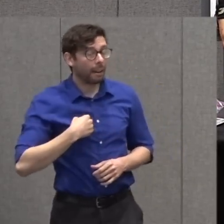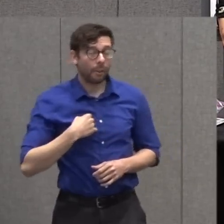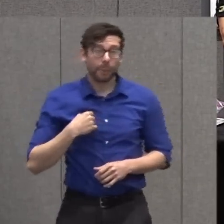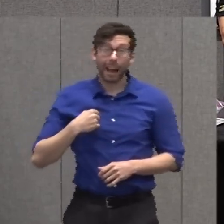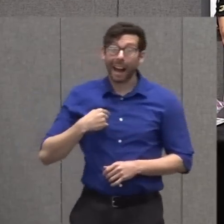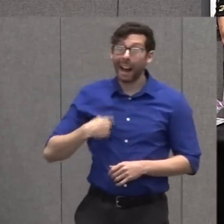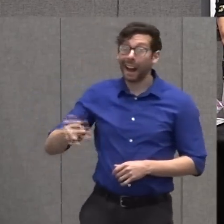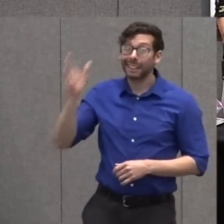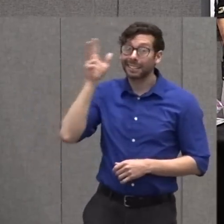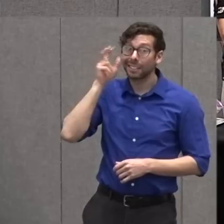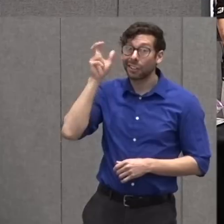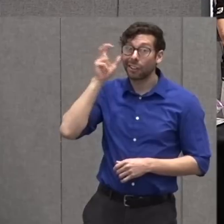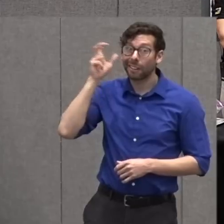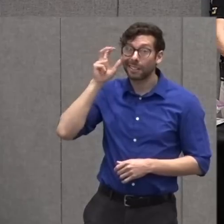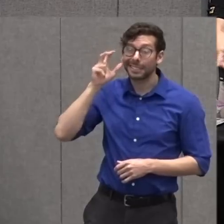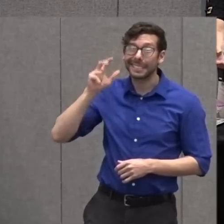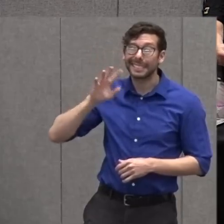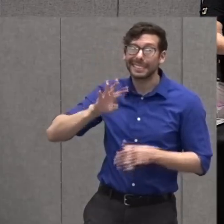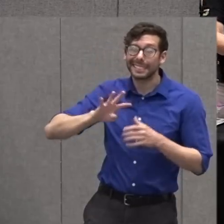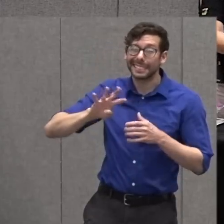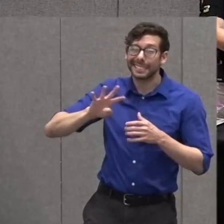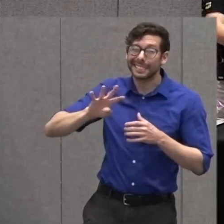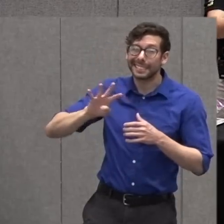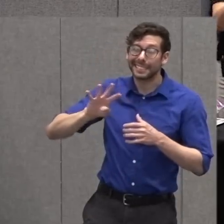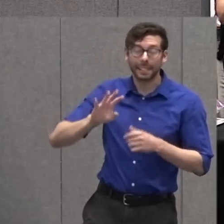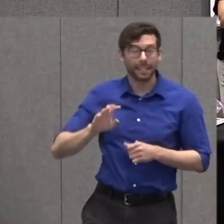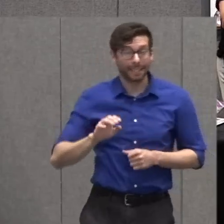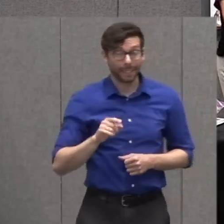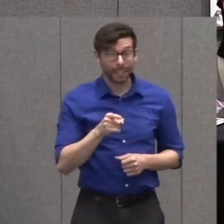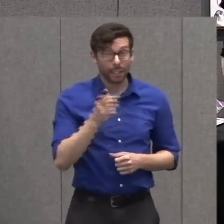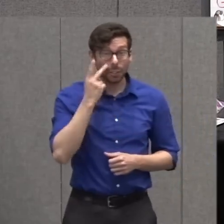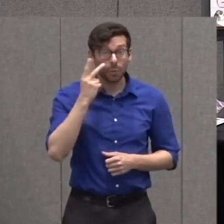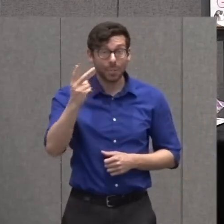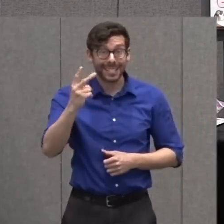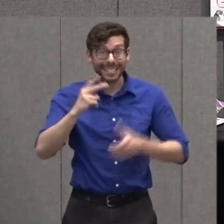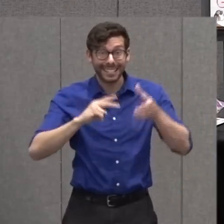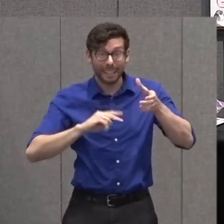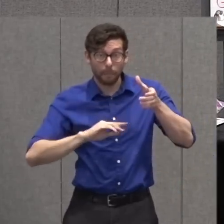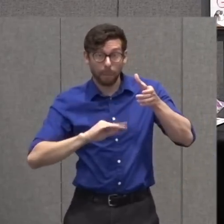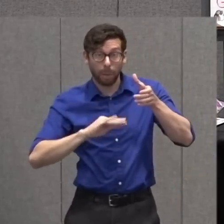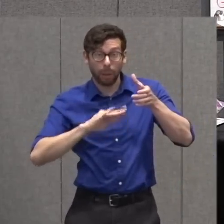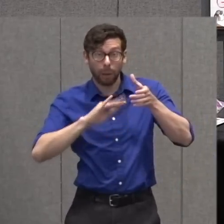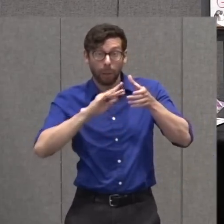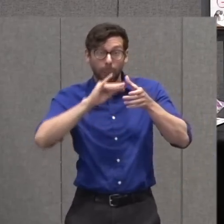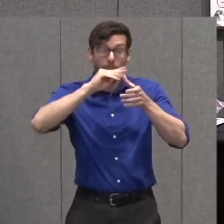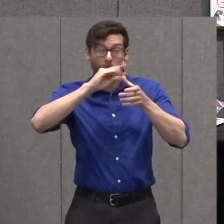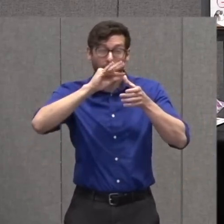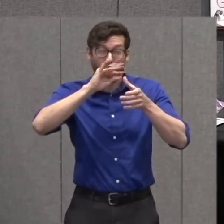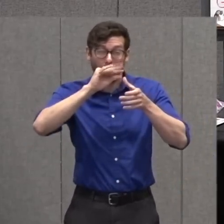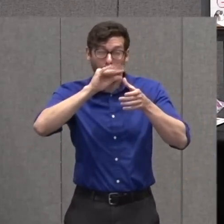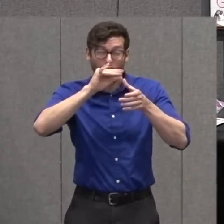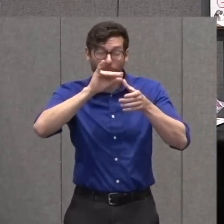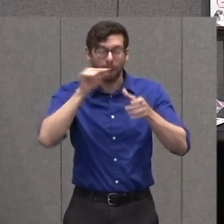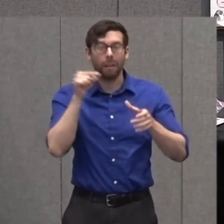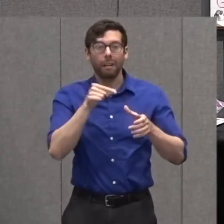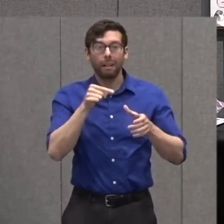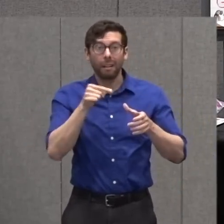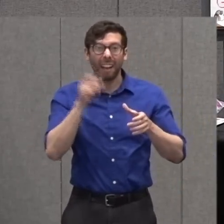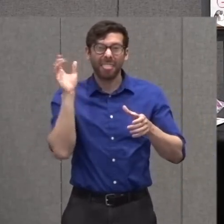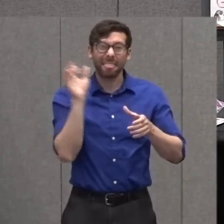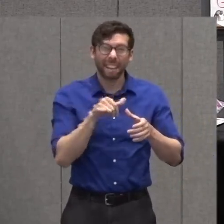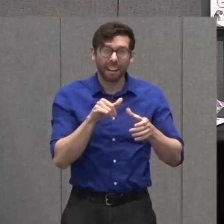bit. Oh, I almost spilled. She almost made a mess, but that, do you see the gas? So that was the gas that we're The going to work with. gas, you're Okay. right, is